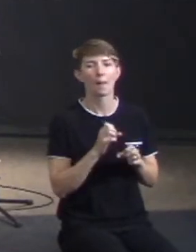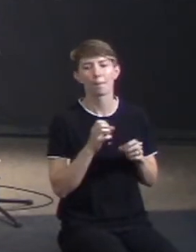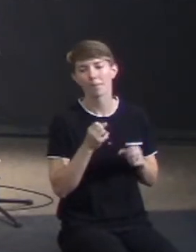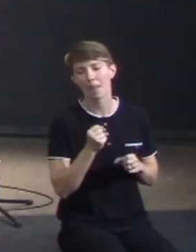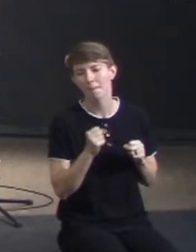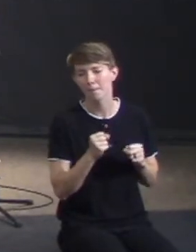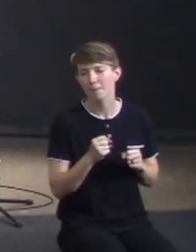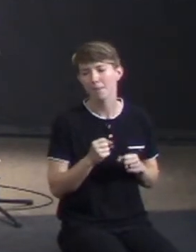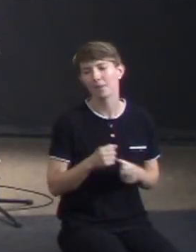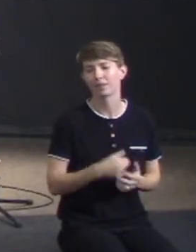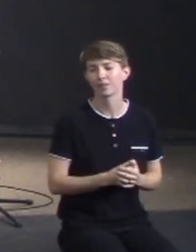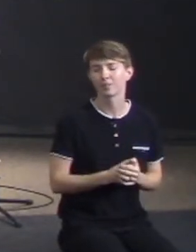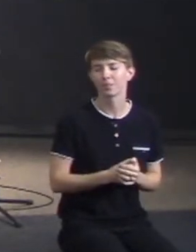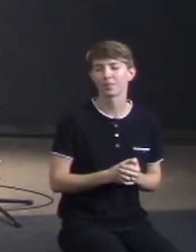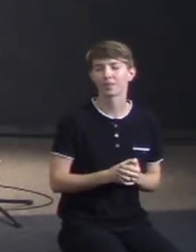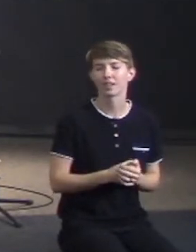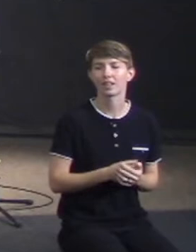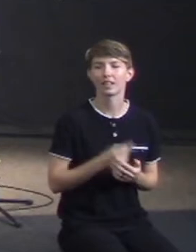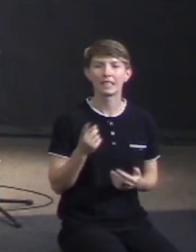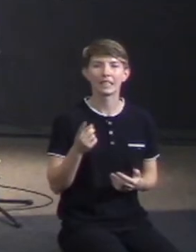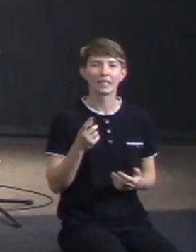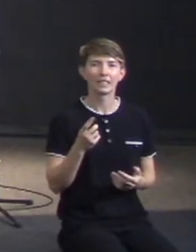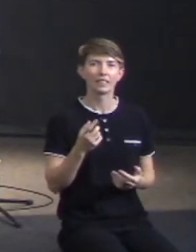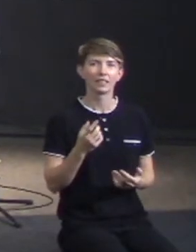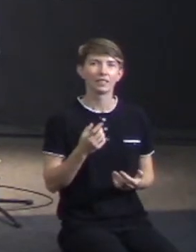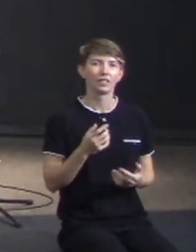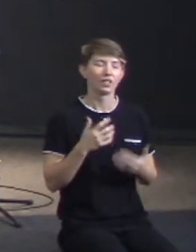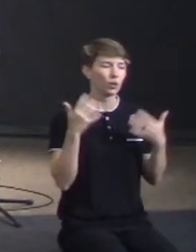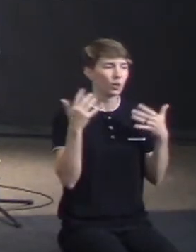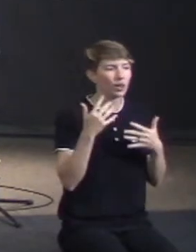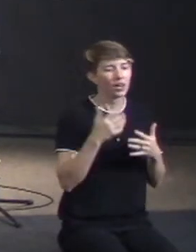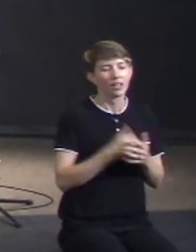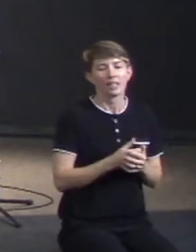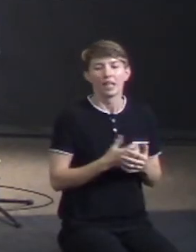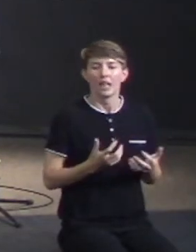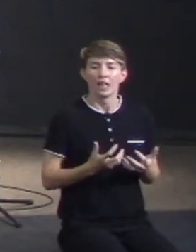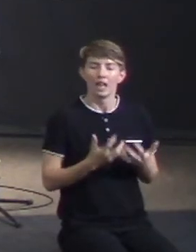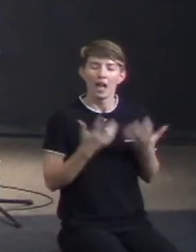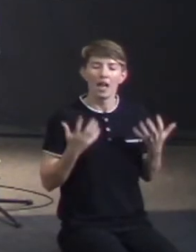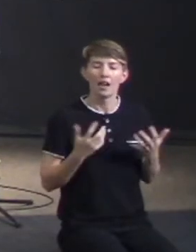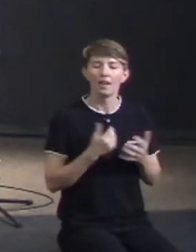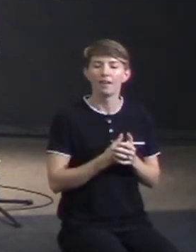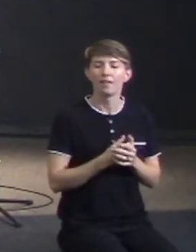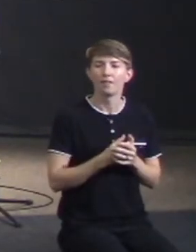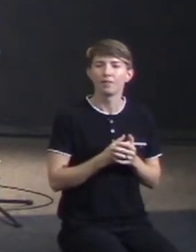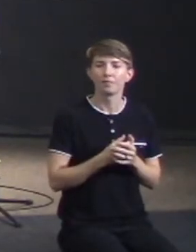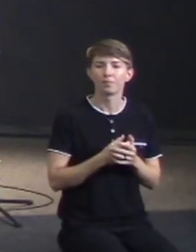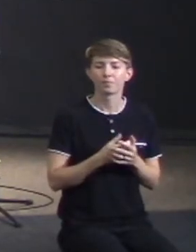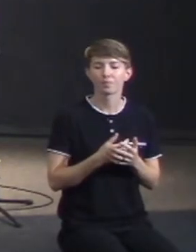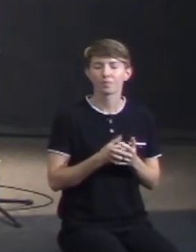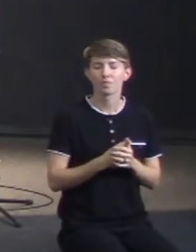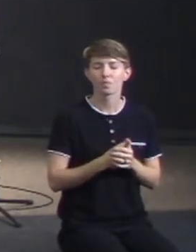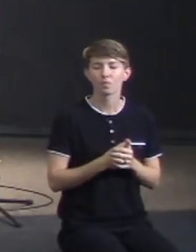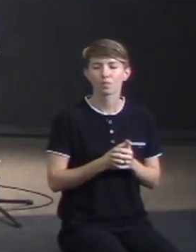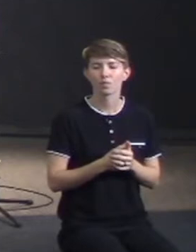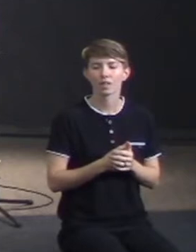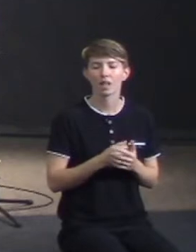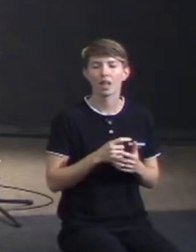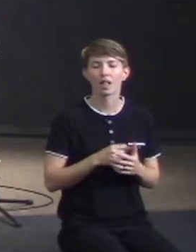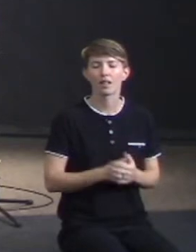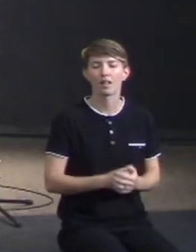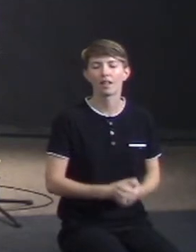he's fearing that, yeah, there's a lot of tourists, so, oh, my goodness, there's a lot of scraps. But then there come the mouse